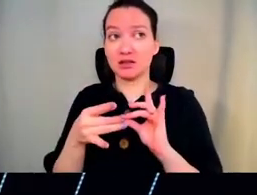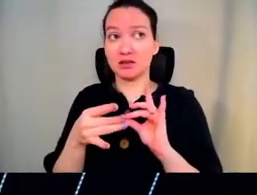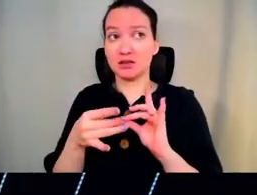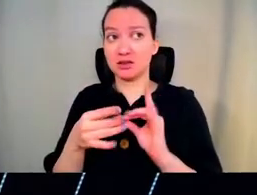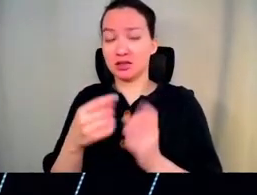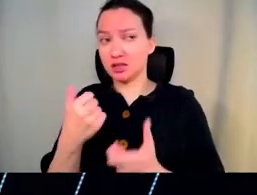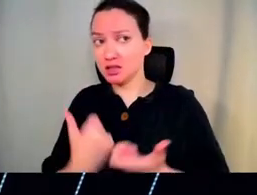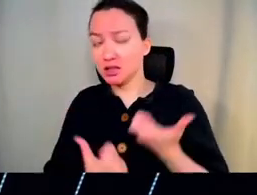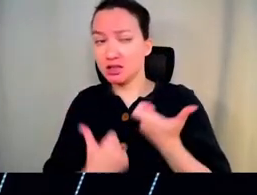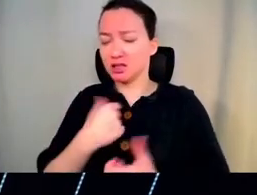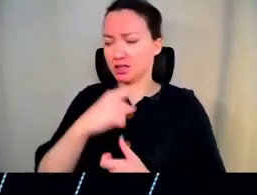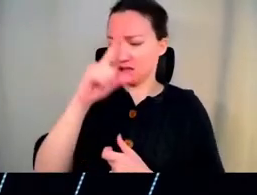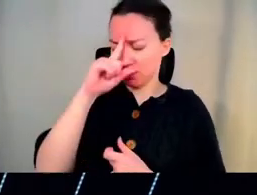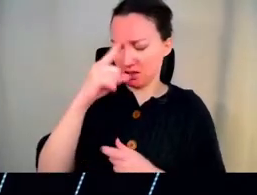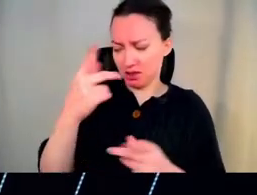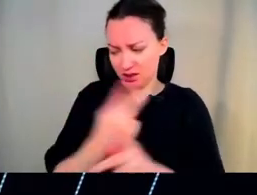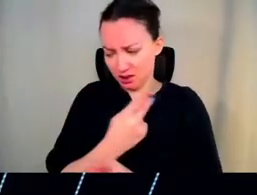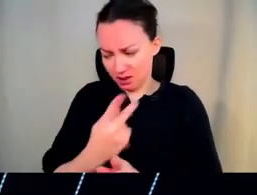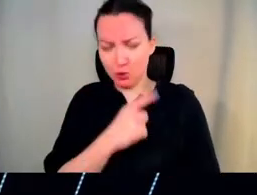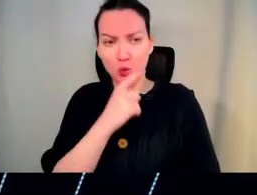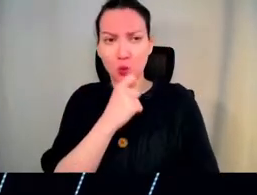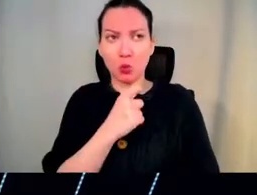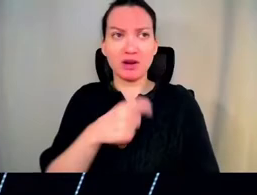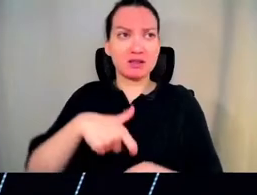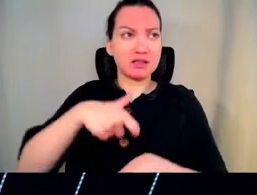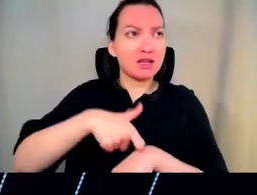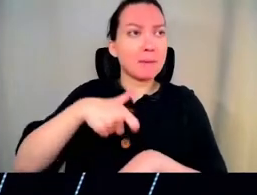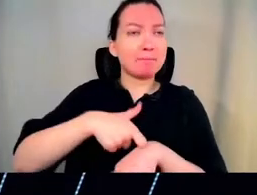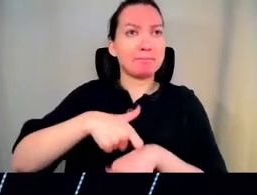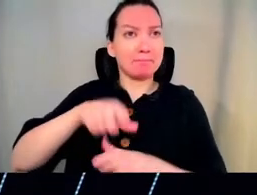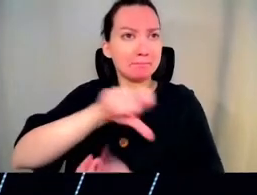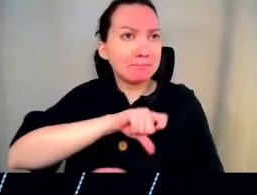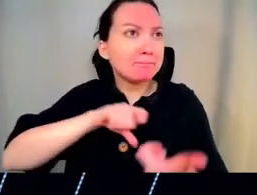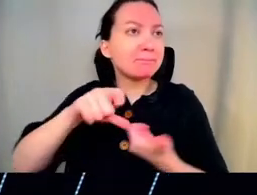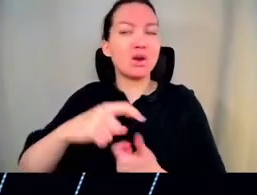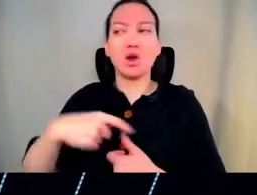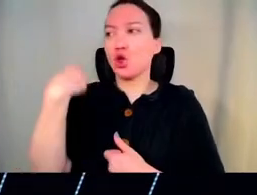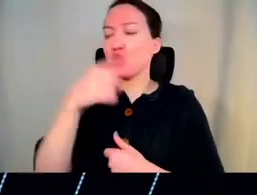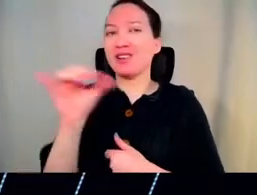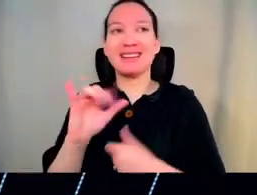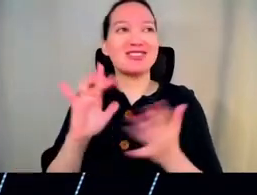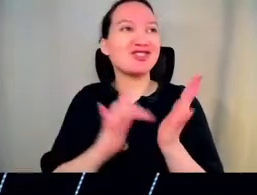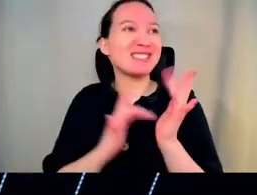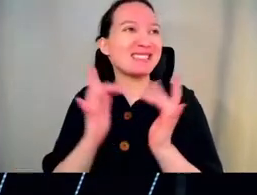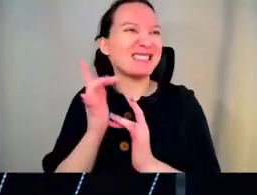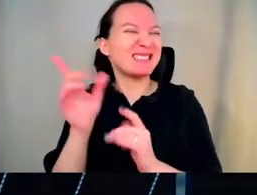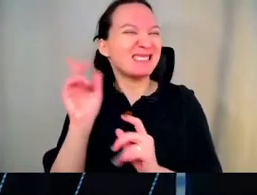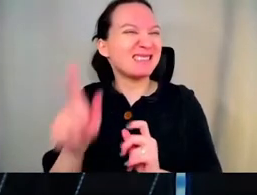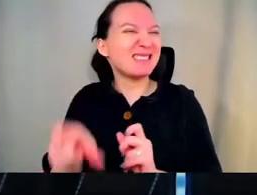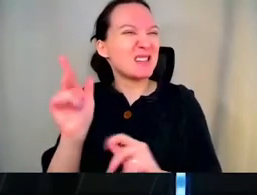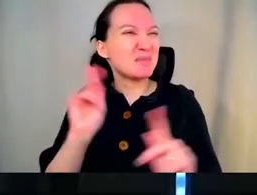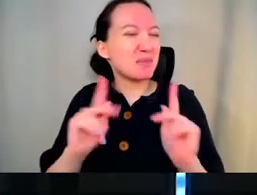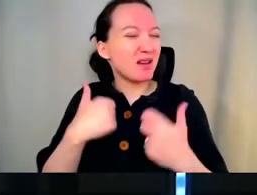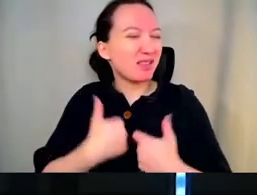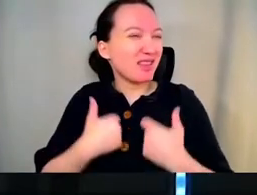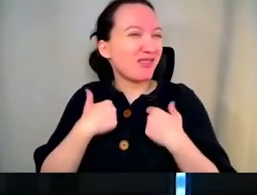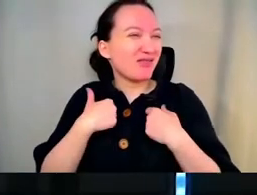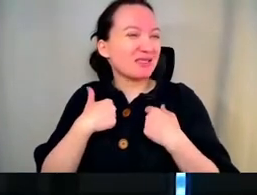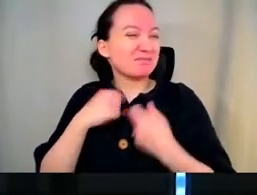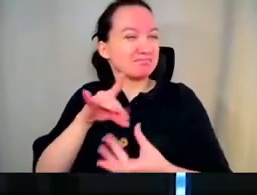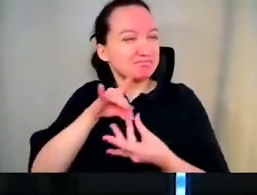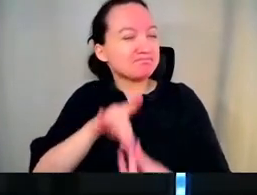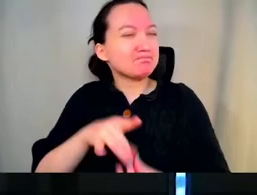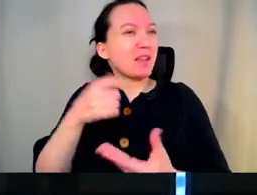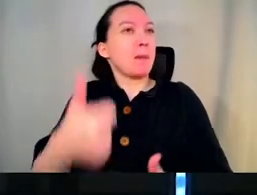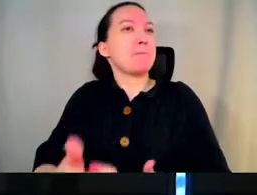be really mindful about who we spend time with. We want to look more like Jesus, and we need people in our life that we're plugged into that